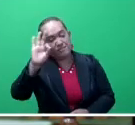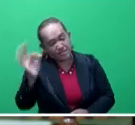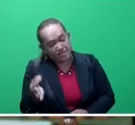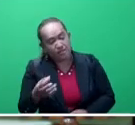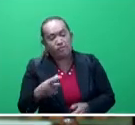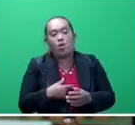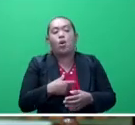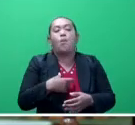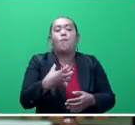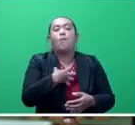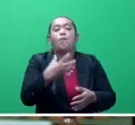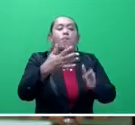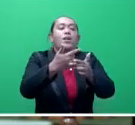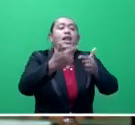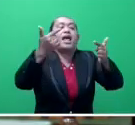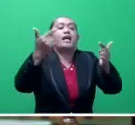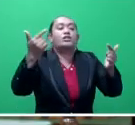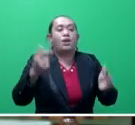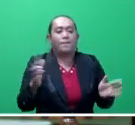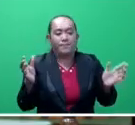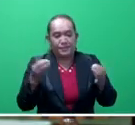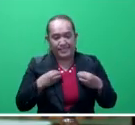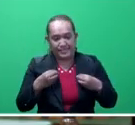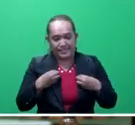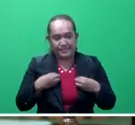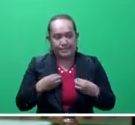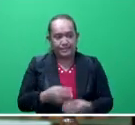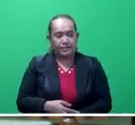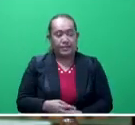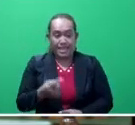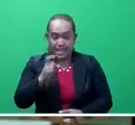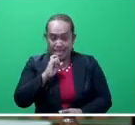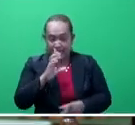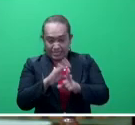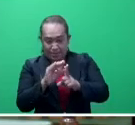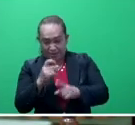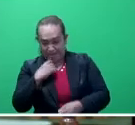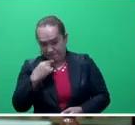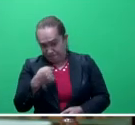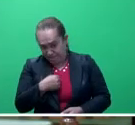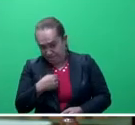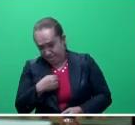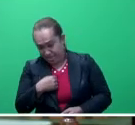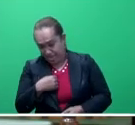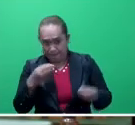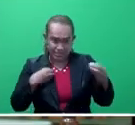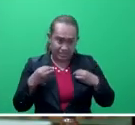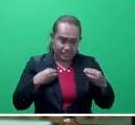businesses. If I'm a microfinance enterprise or entrepreneur and I borrow